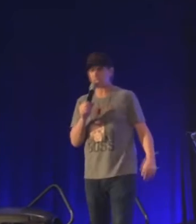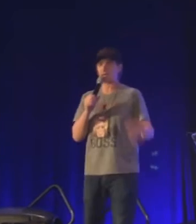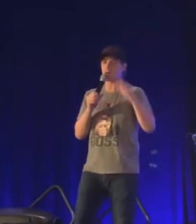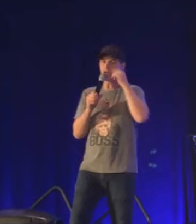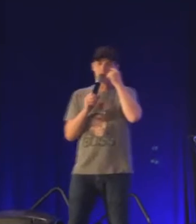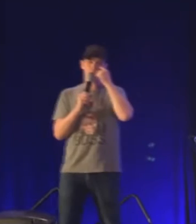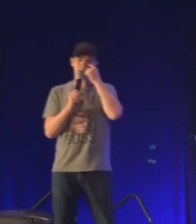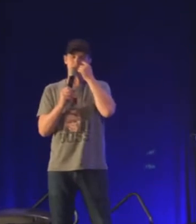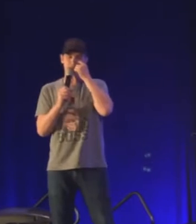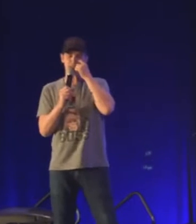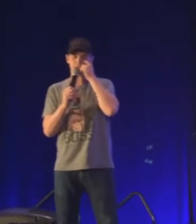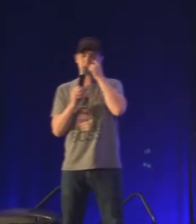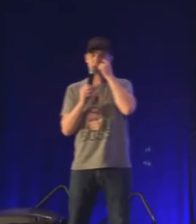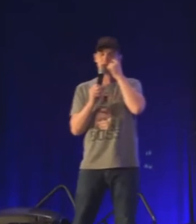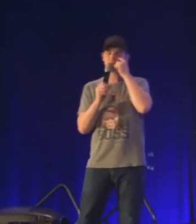nice,